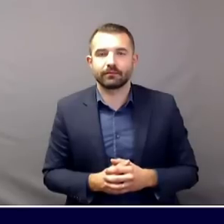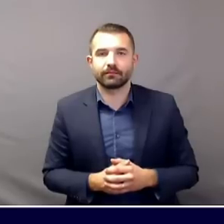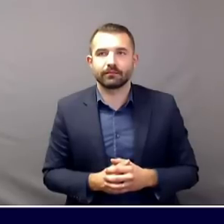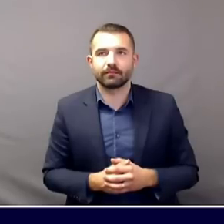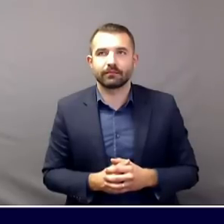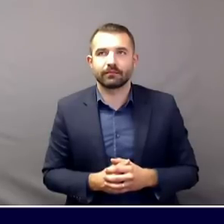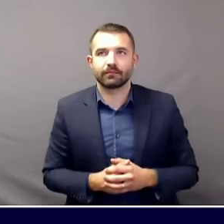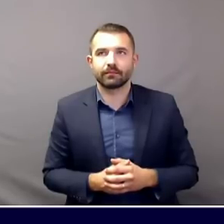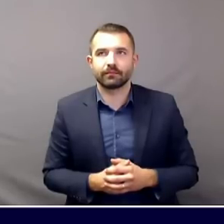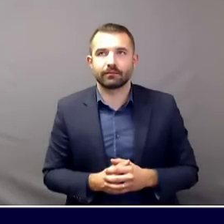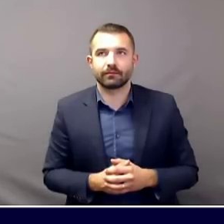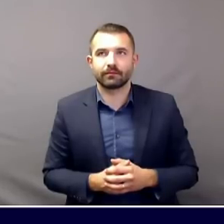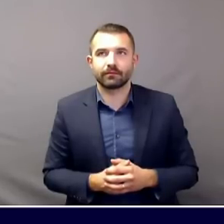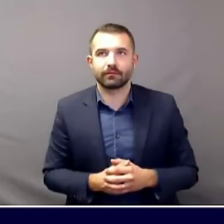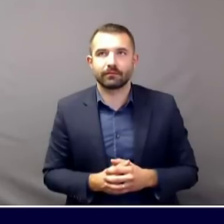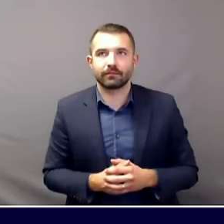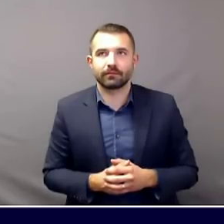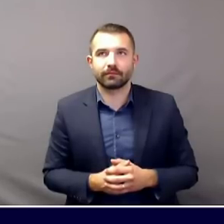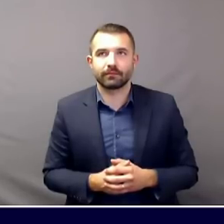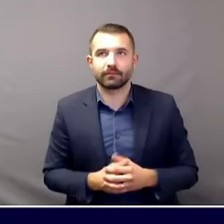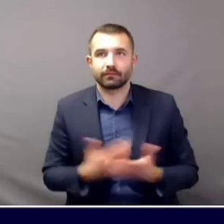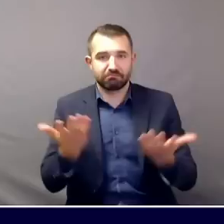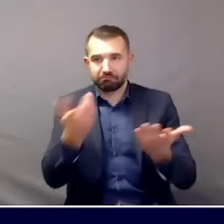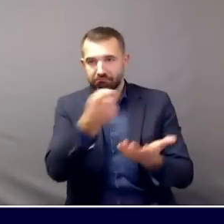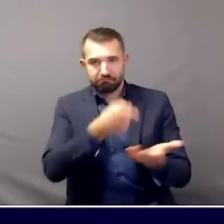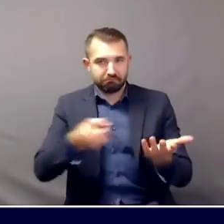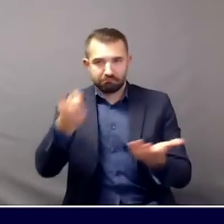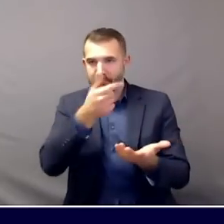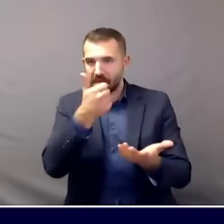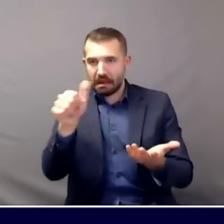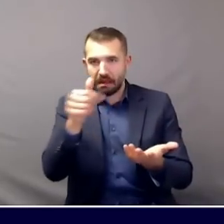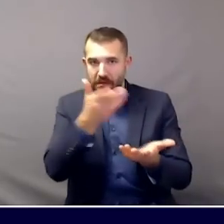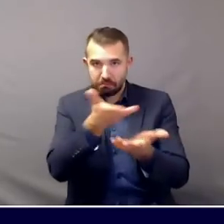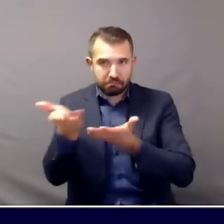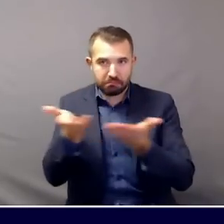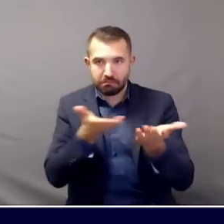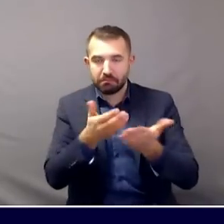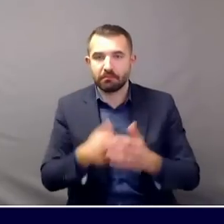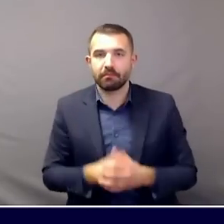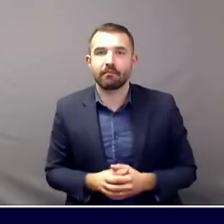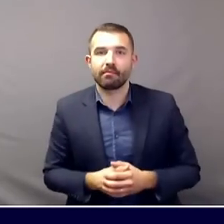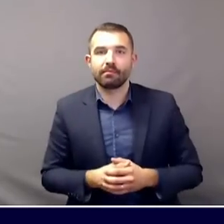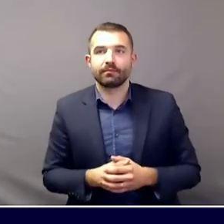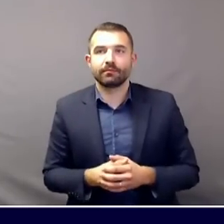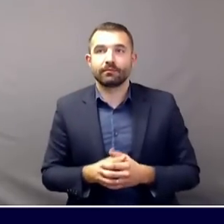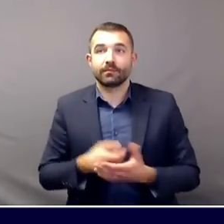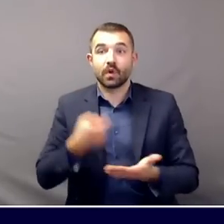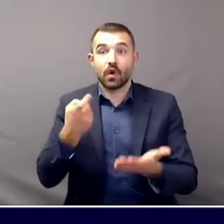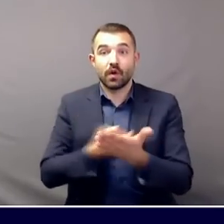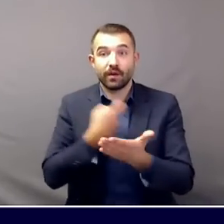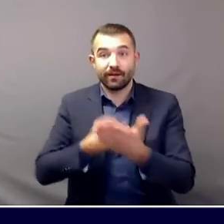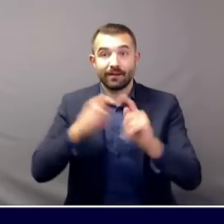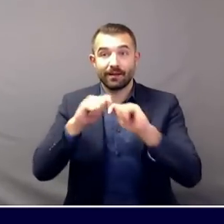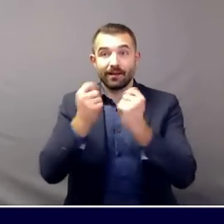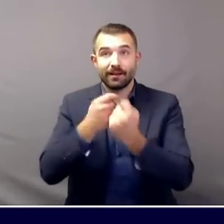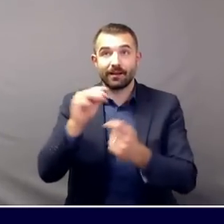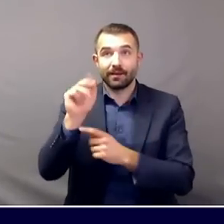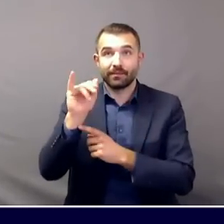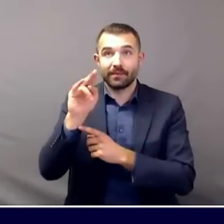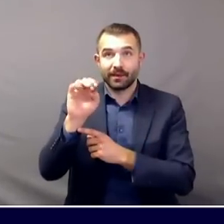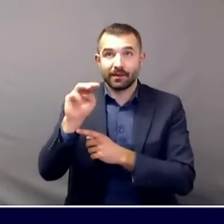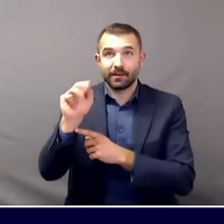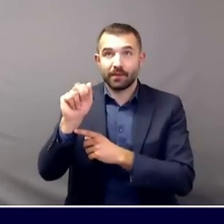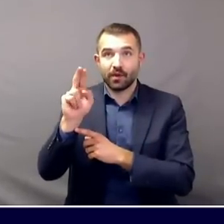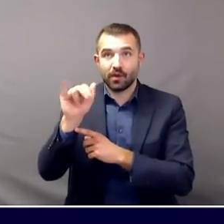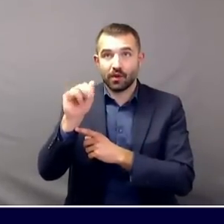feedback from any or all of you about the Maine Mariners' decision to cancel their season, which I'm assuming you probably all think